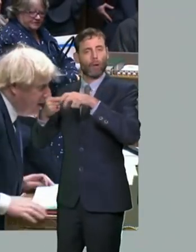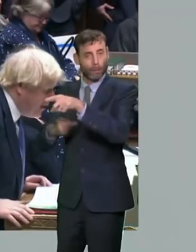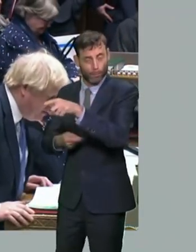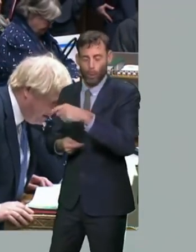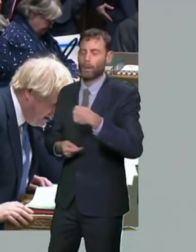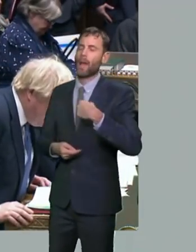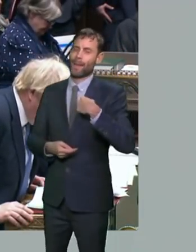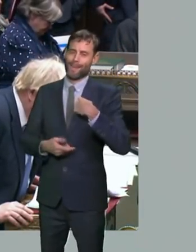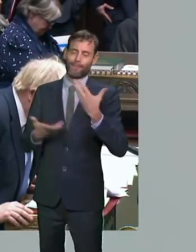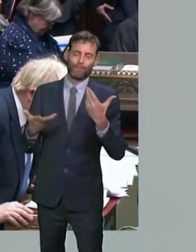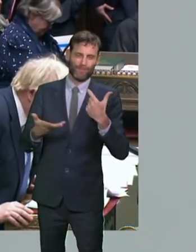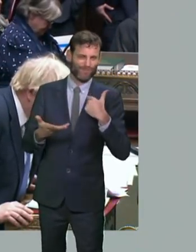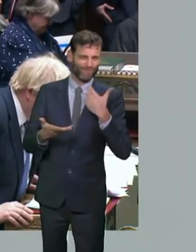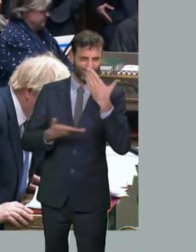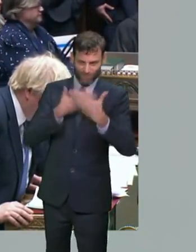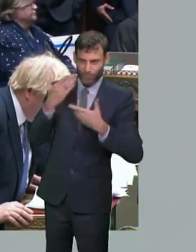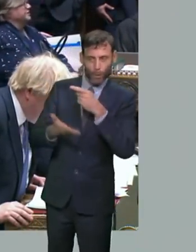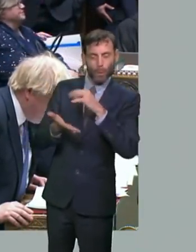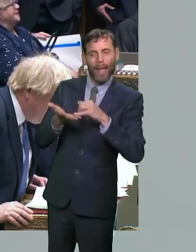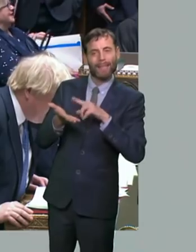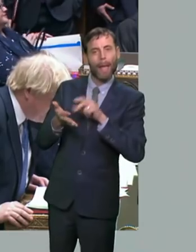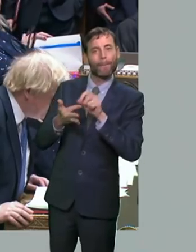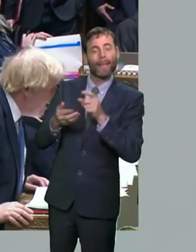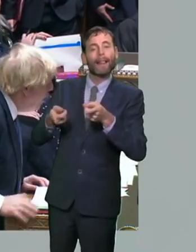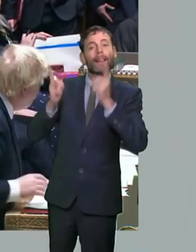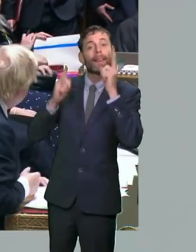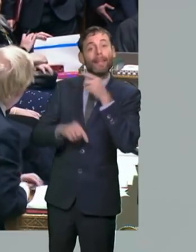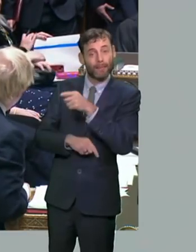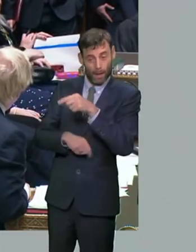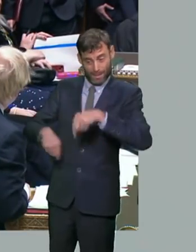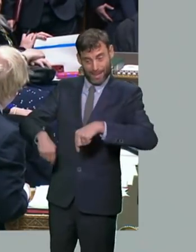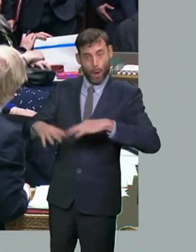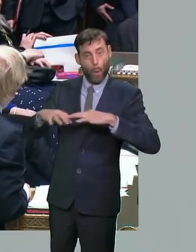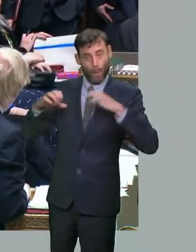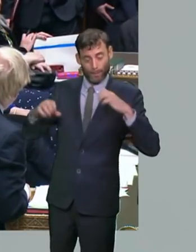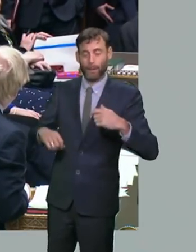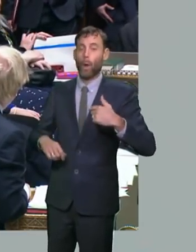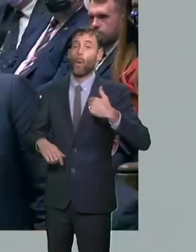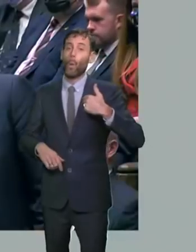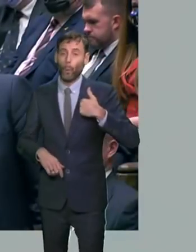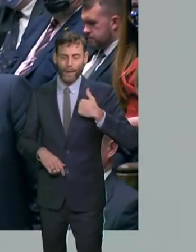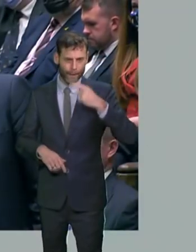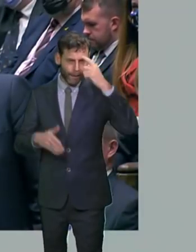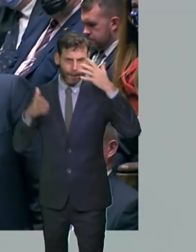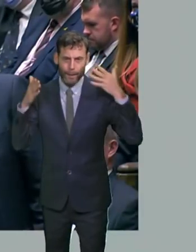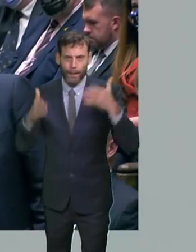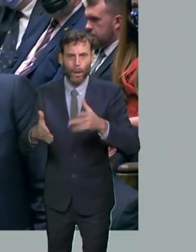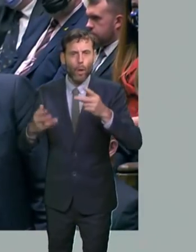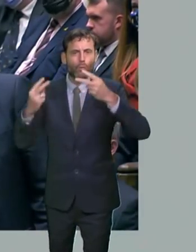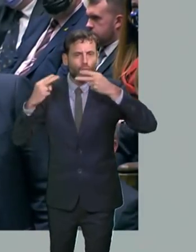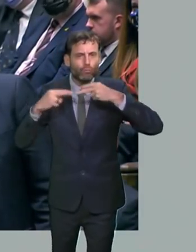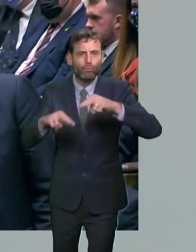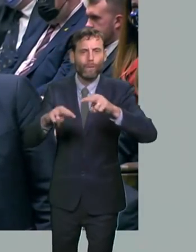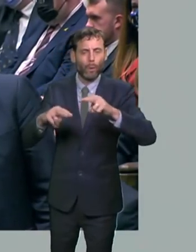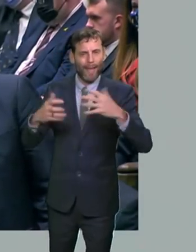him what I said to the leader of the SNP in Westminster. What we are delivering is the first thoroughgoing review of